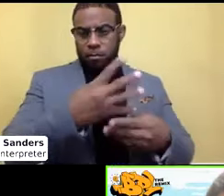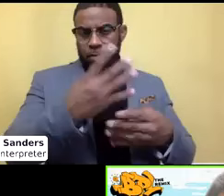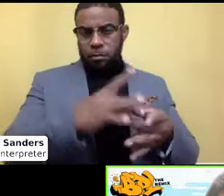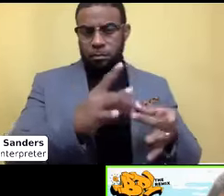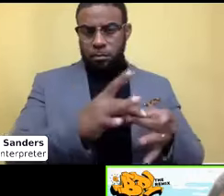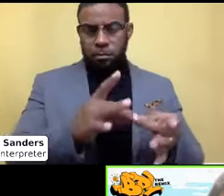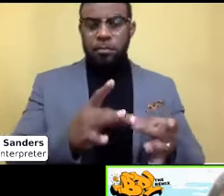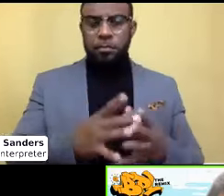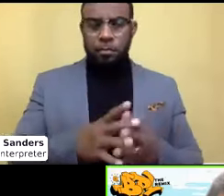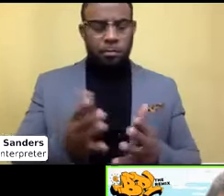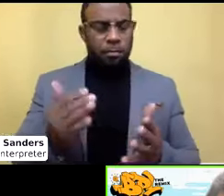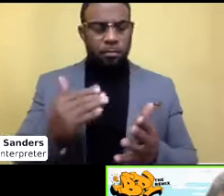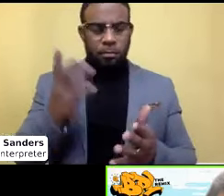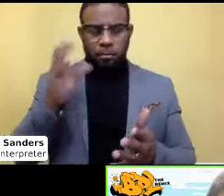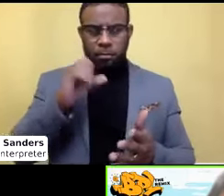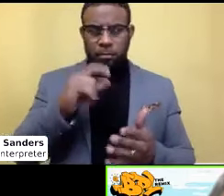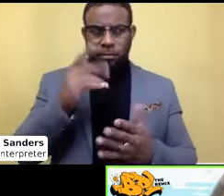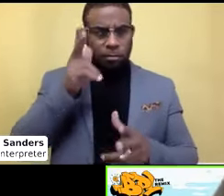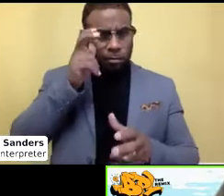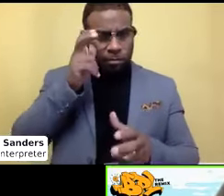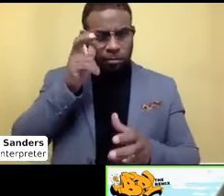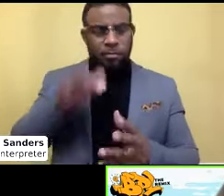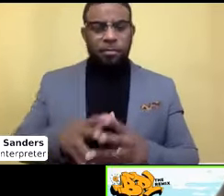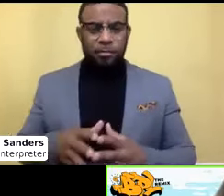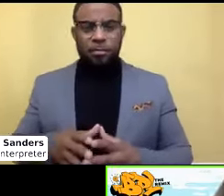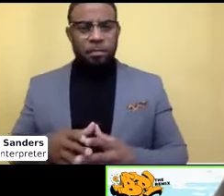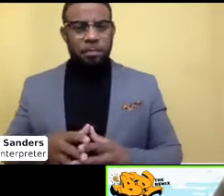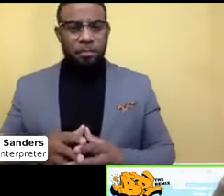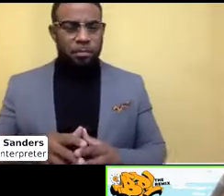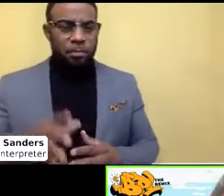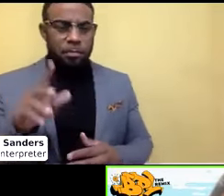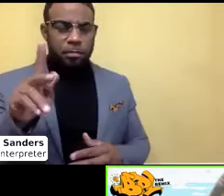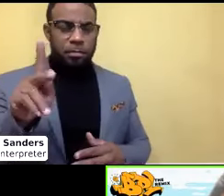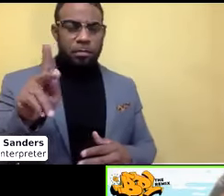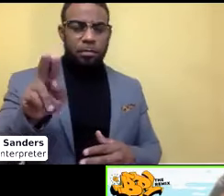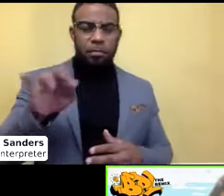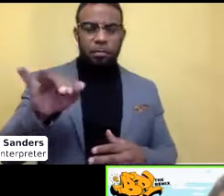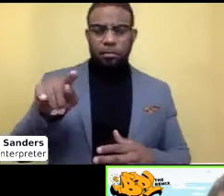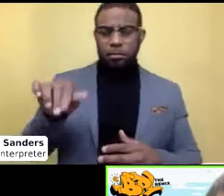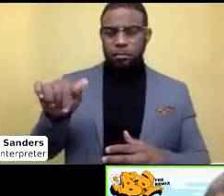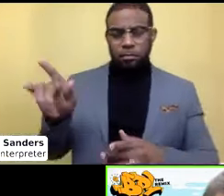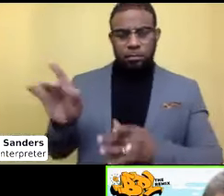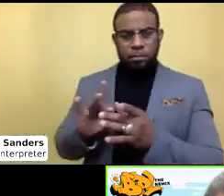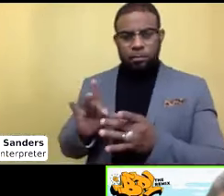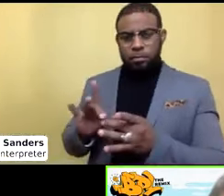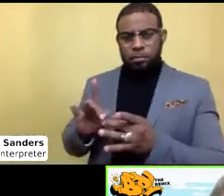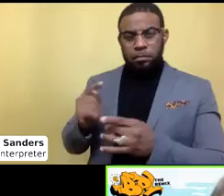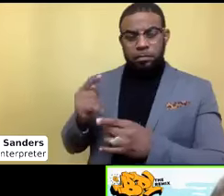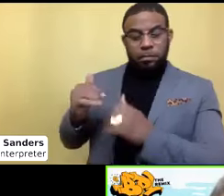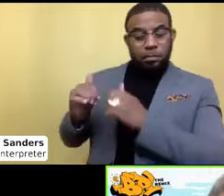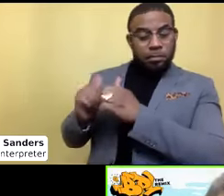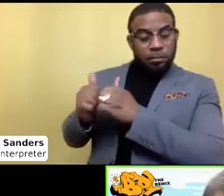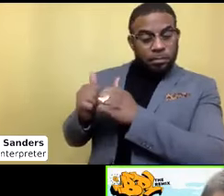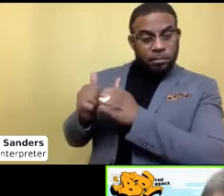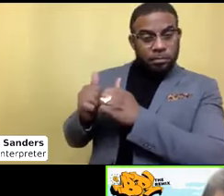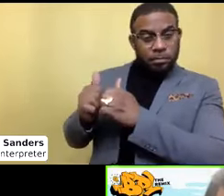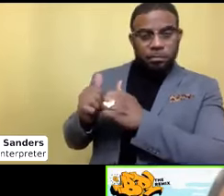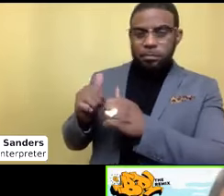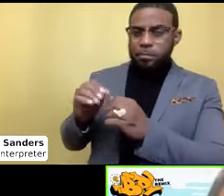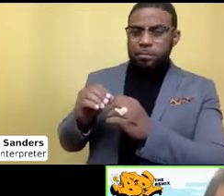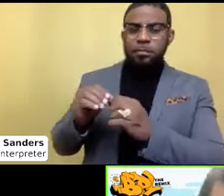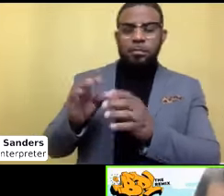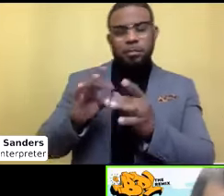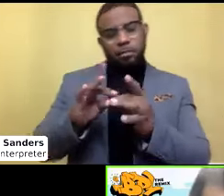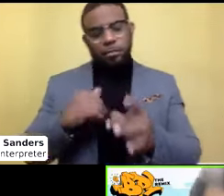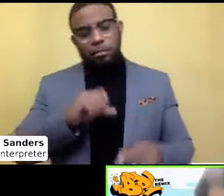chat, a guest that's listening in, and Krista, she says, the how is, well, it's more of a comment,